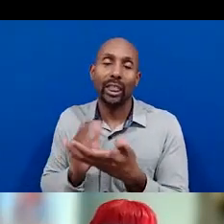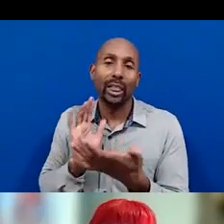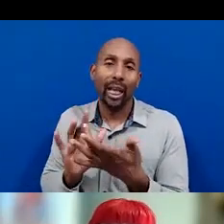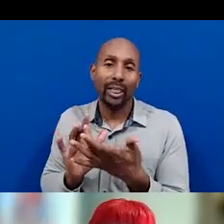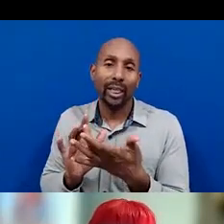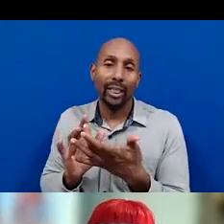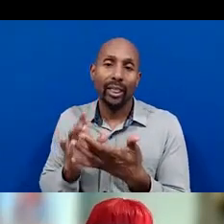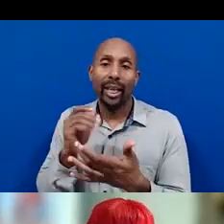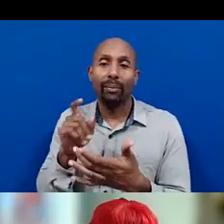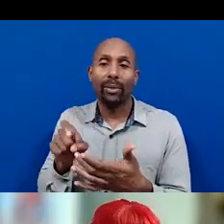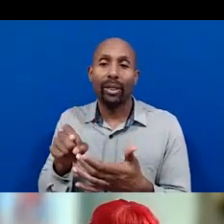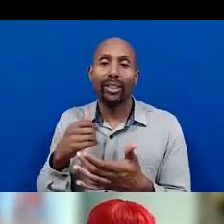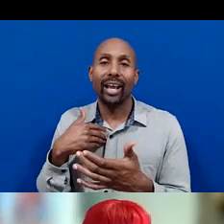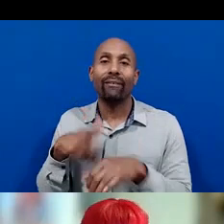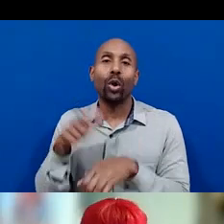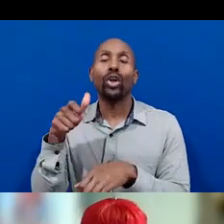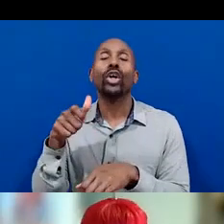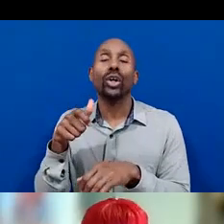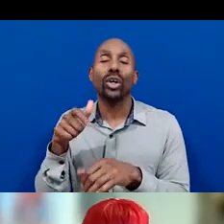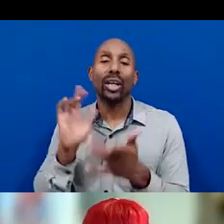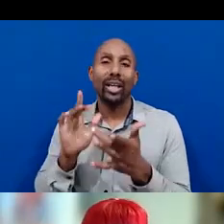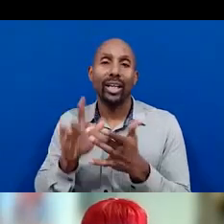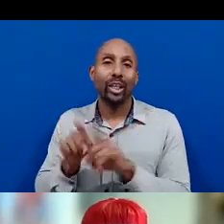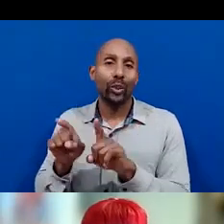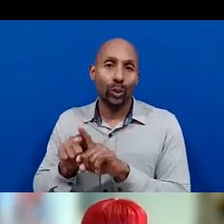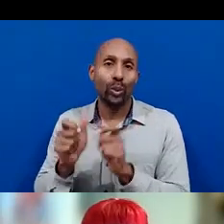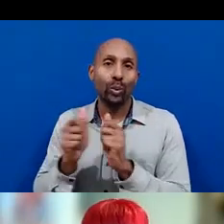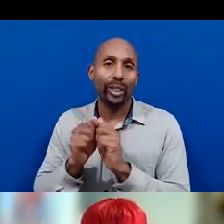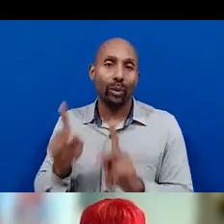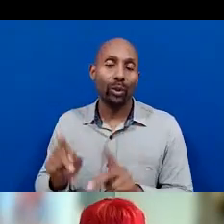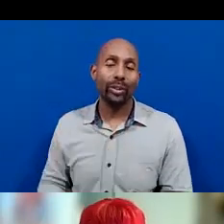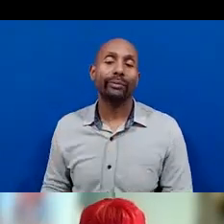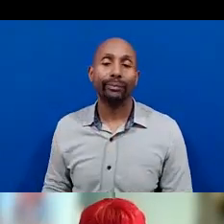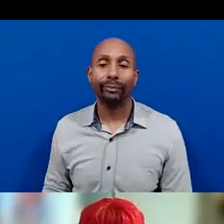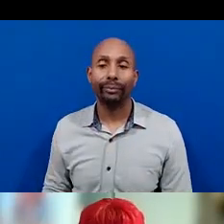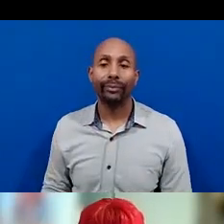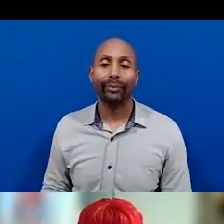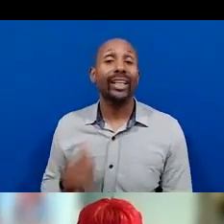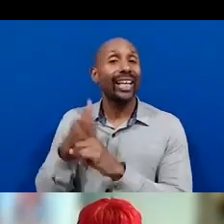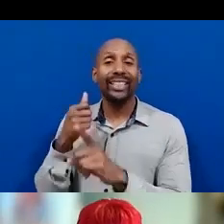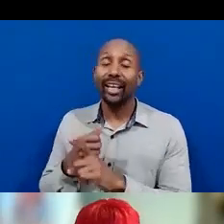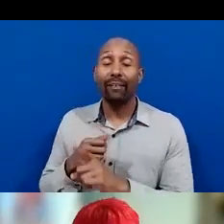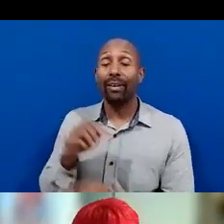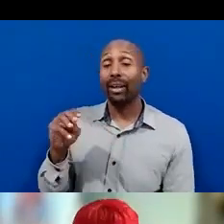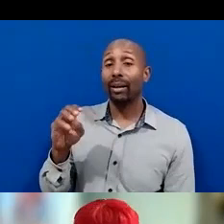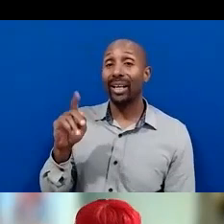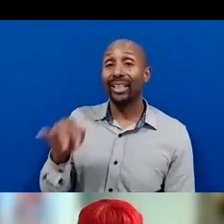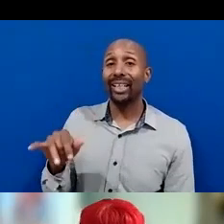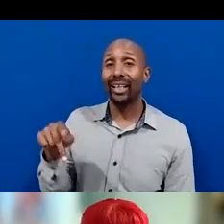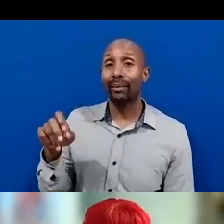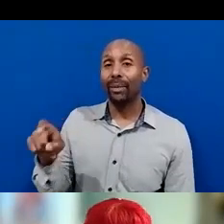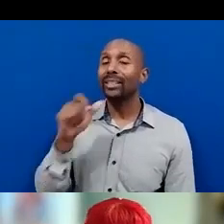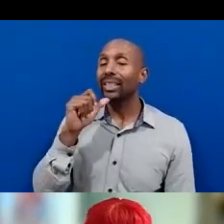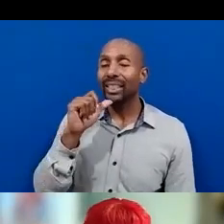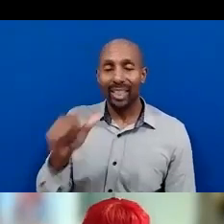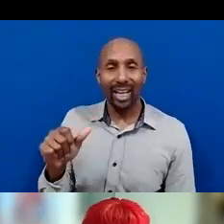a little bit more like longer contact with somebody. It's not a sexually transmitted disease, but it can be